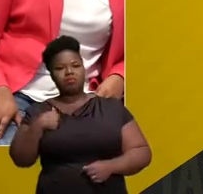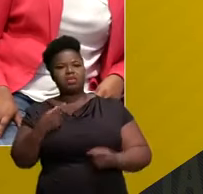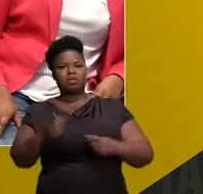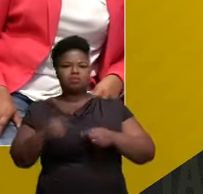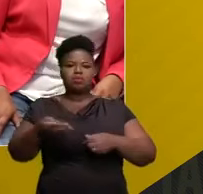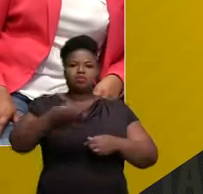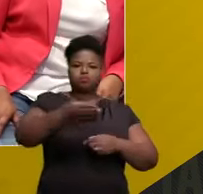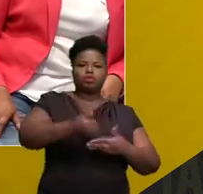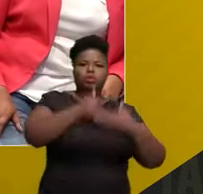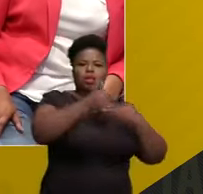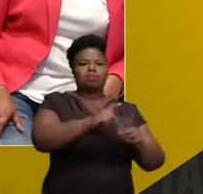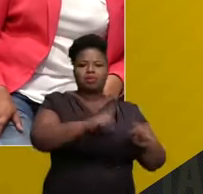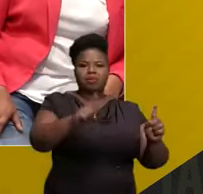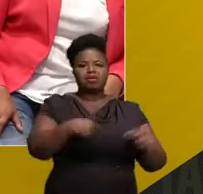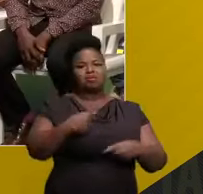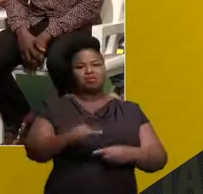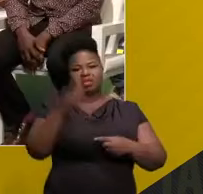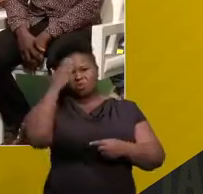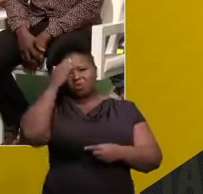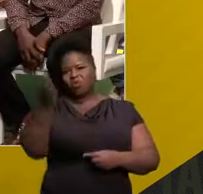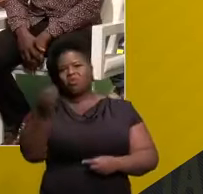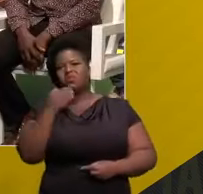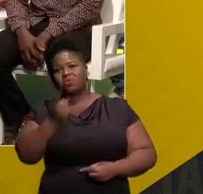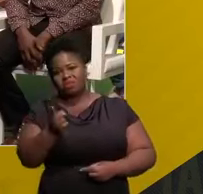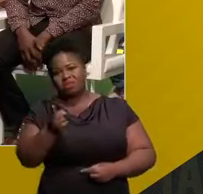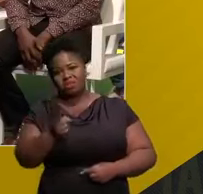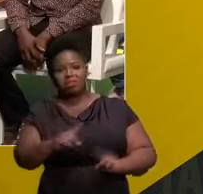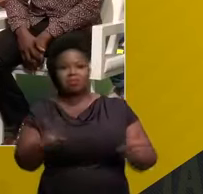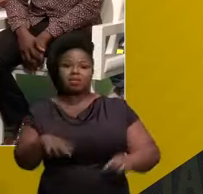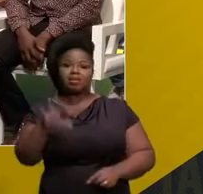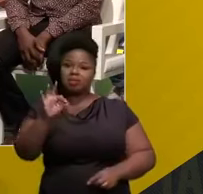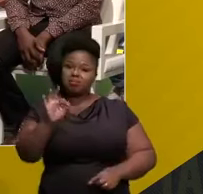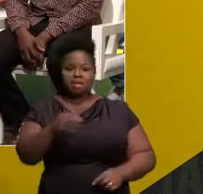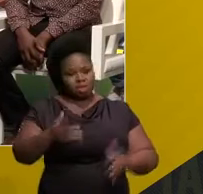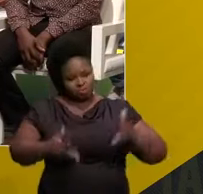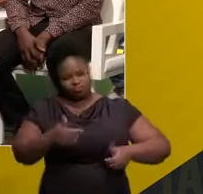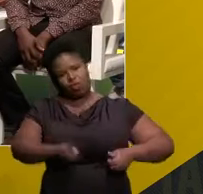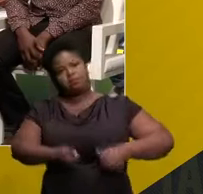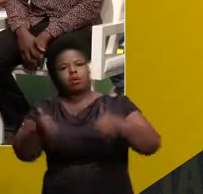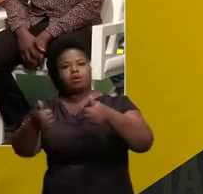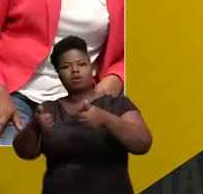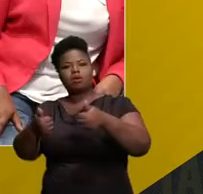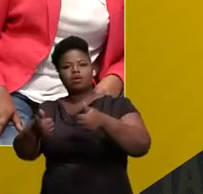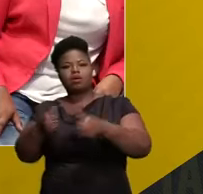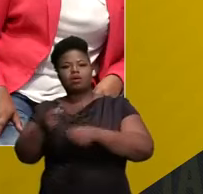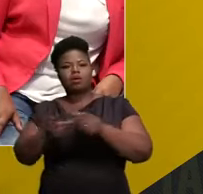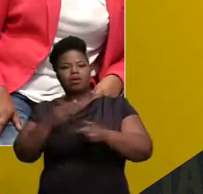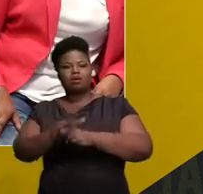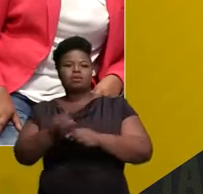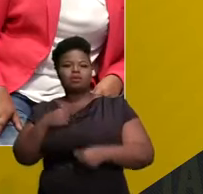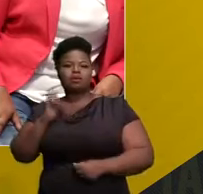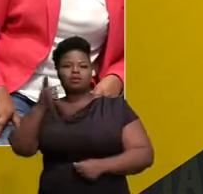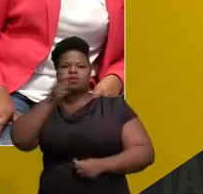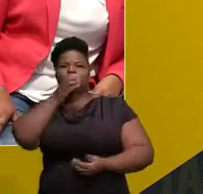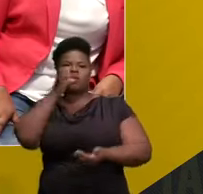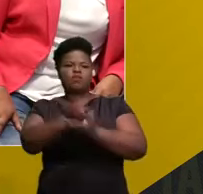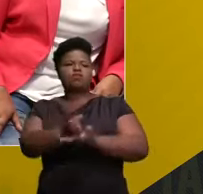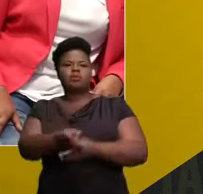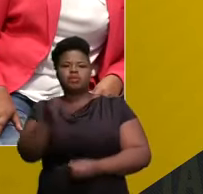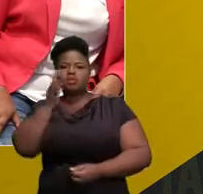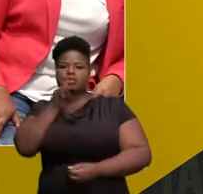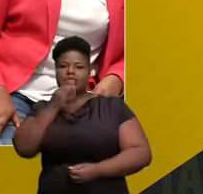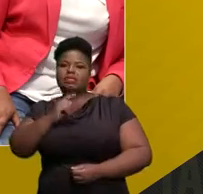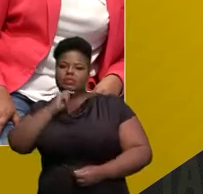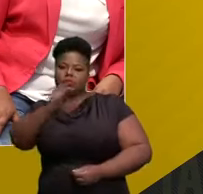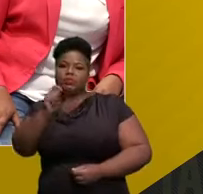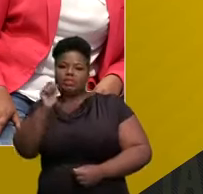ba wena ntse ya mara na khona mo tse so Monday ka malata and a feel like a confirmile gore ke bona ba